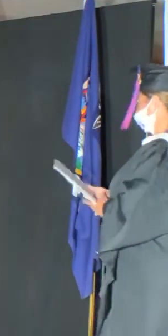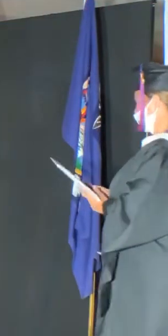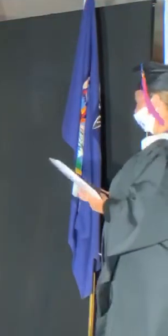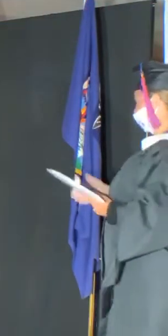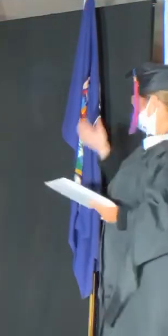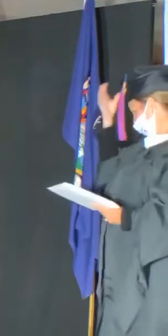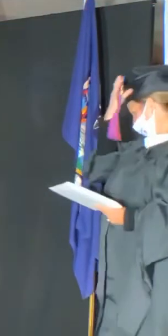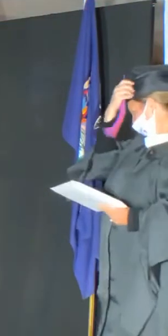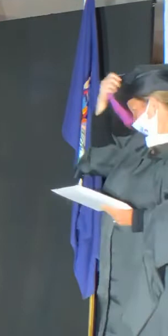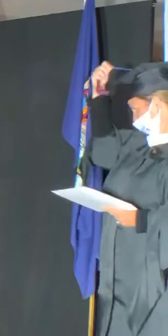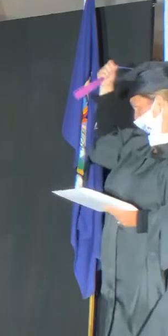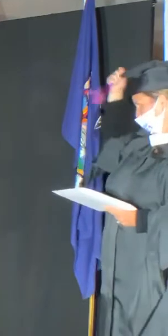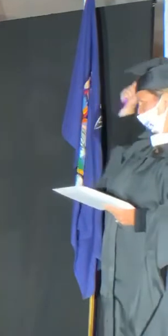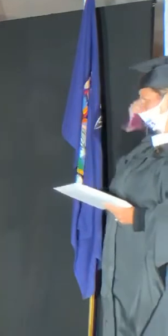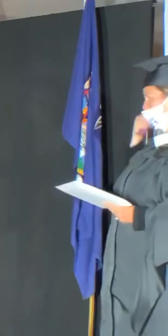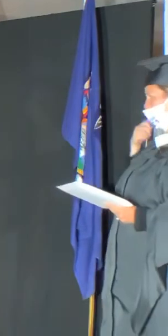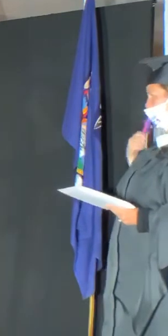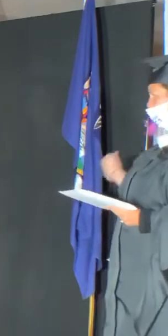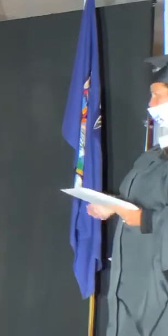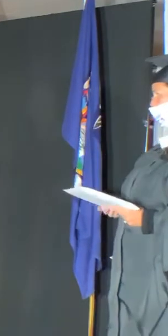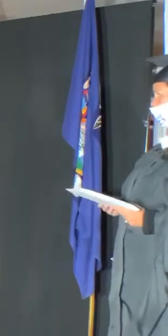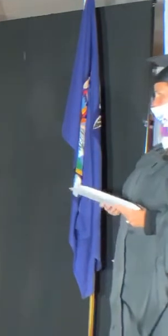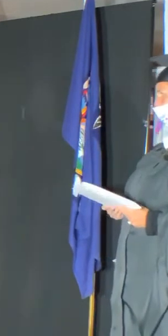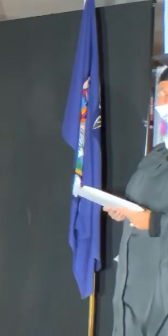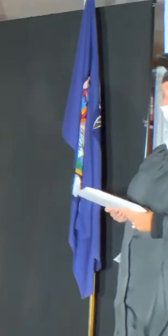Haley McKenna Falkovich.